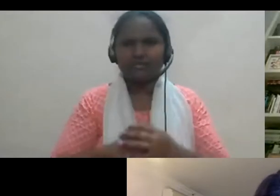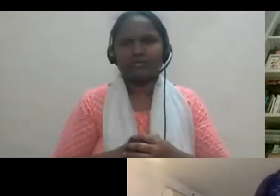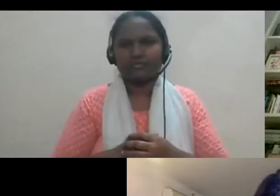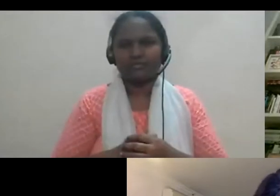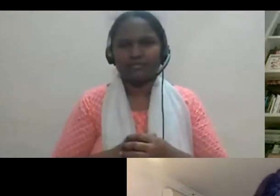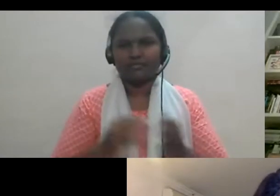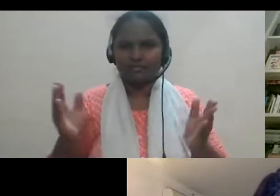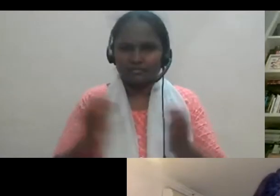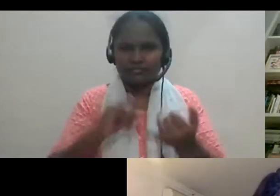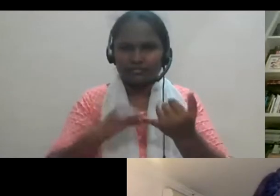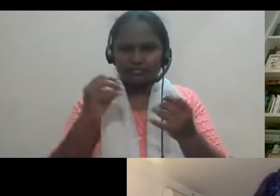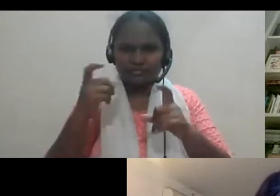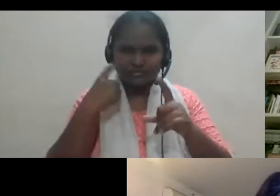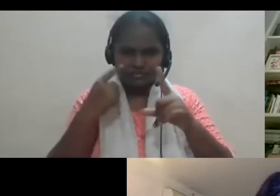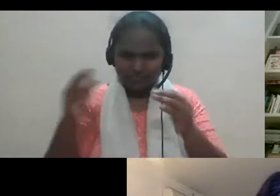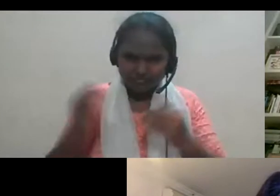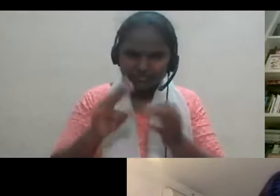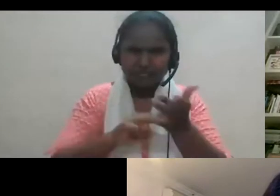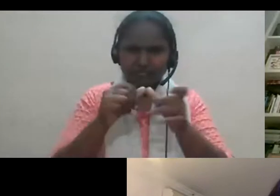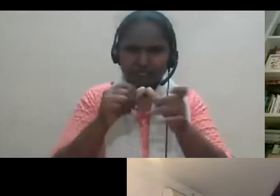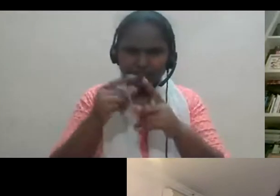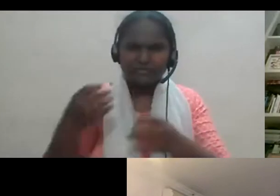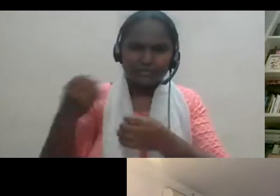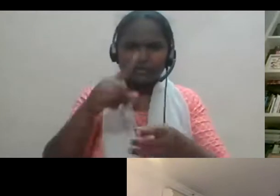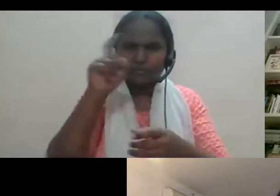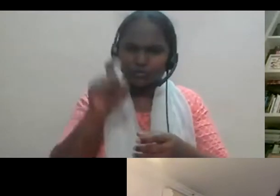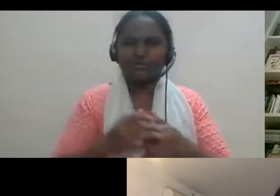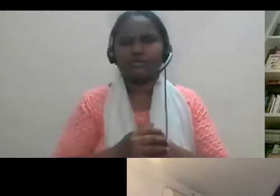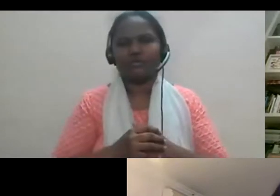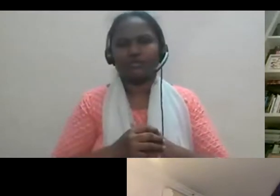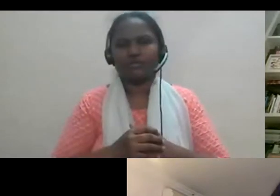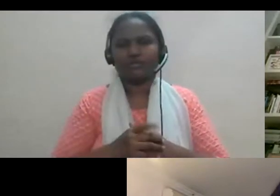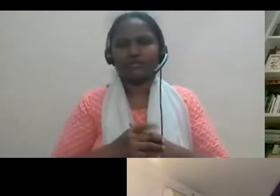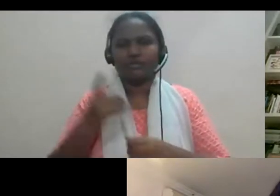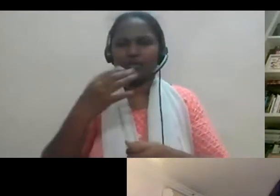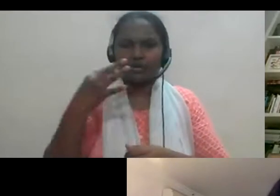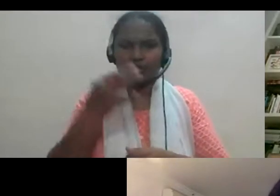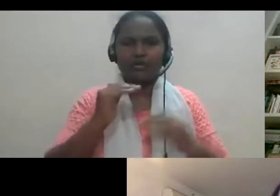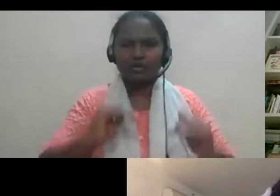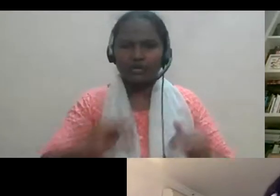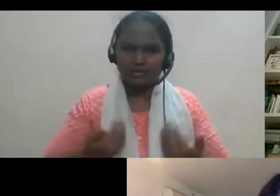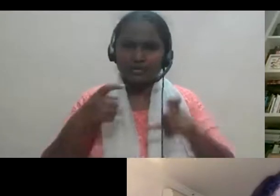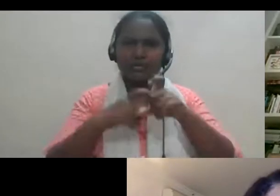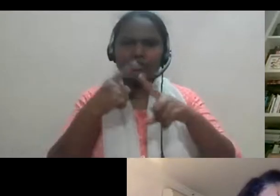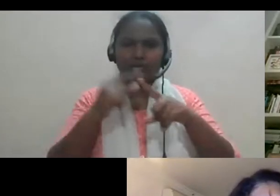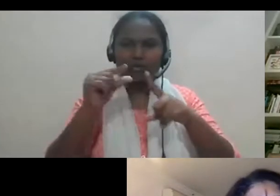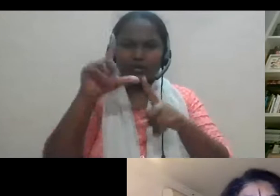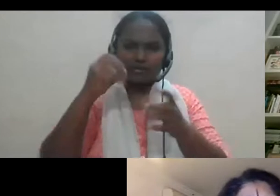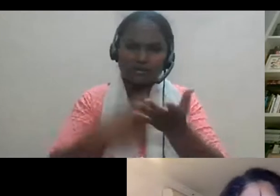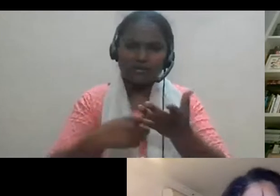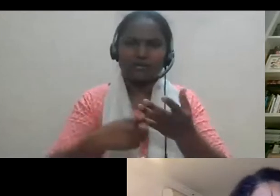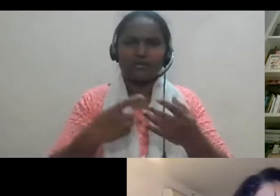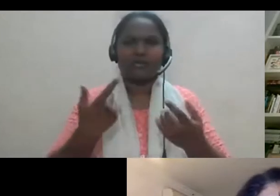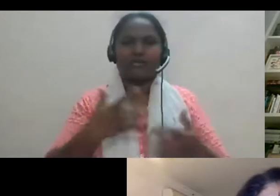closely associated with MAP, delighted to have a question from him. He asks, how do we export the feeling of barrio work